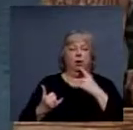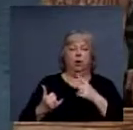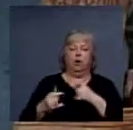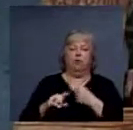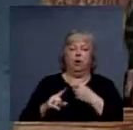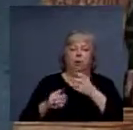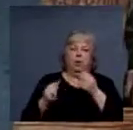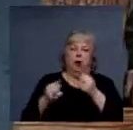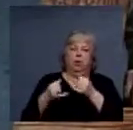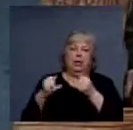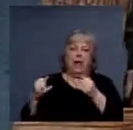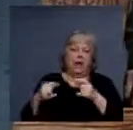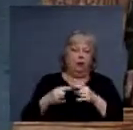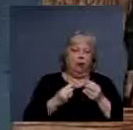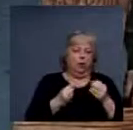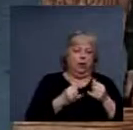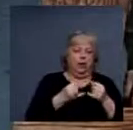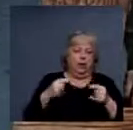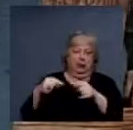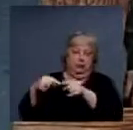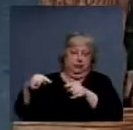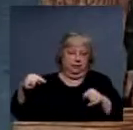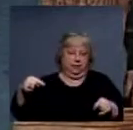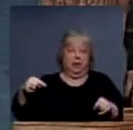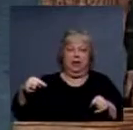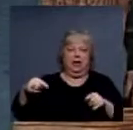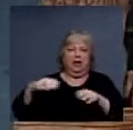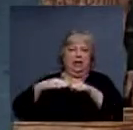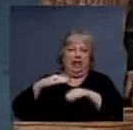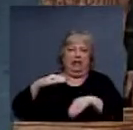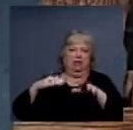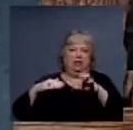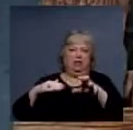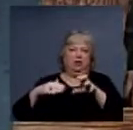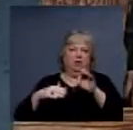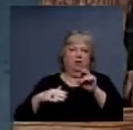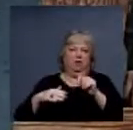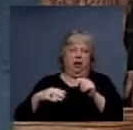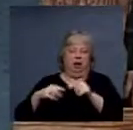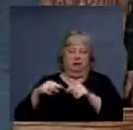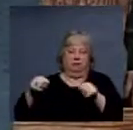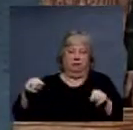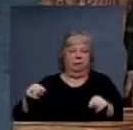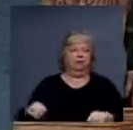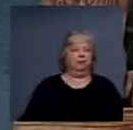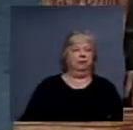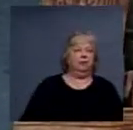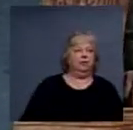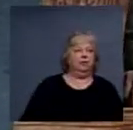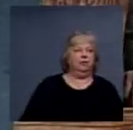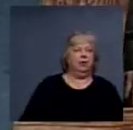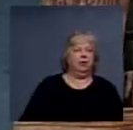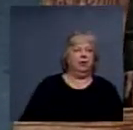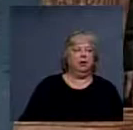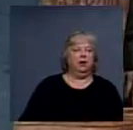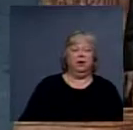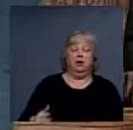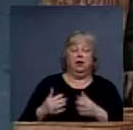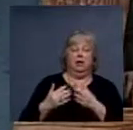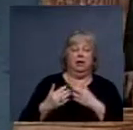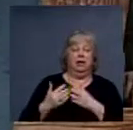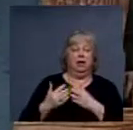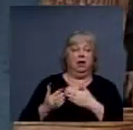property line. It's still less than 500 feet from the school and their on-campus chapel. And even